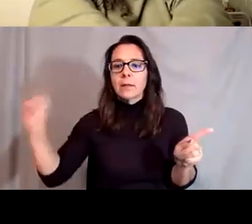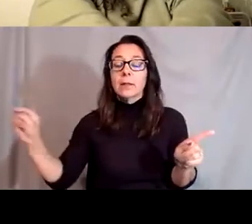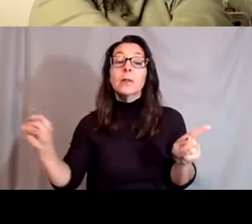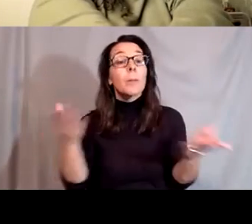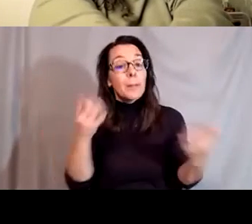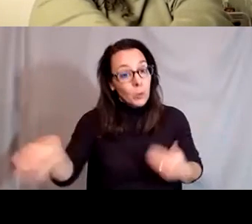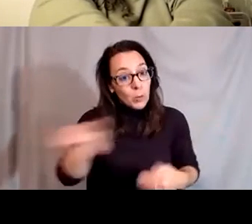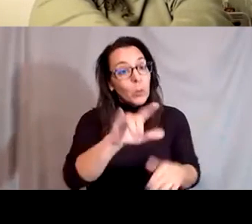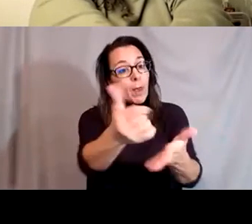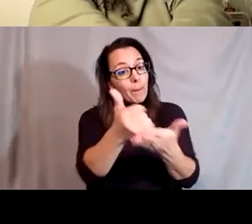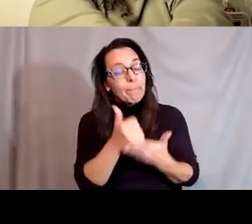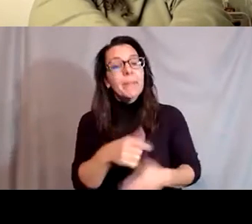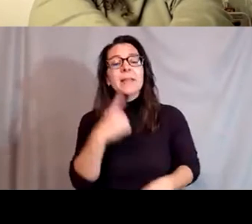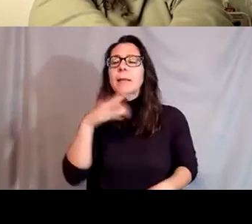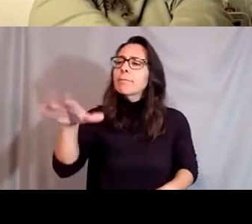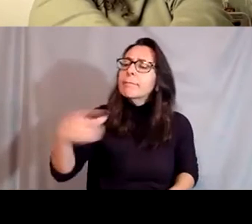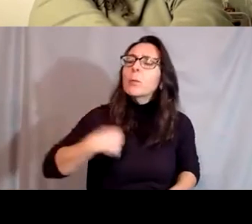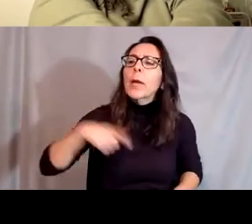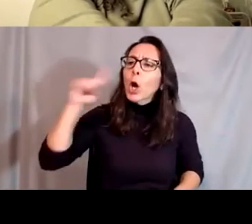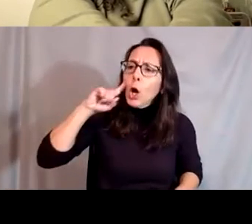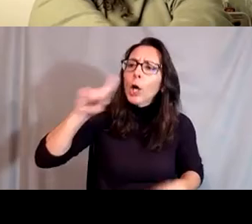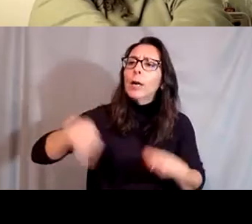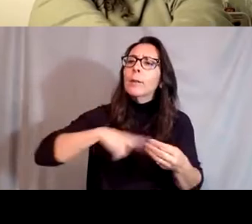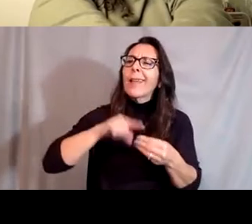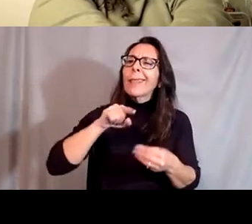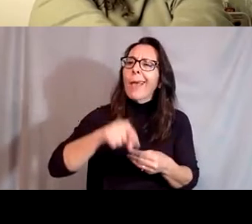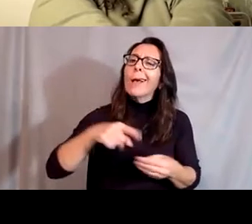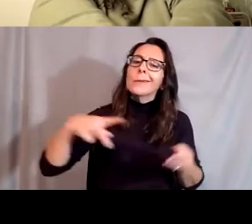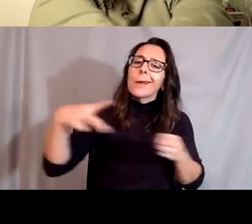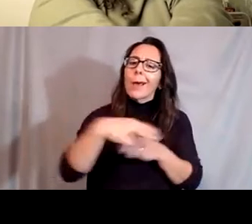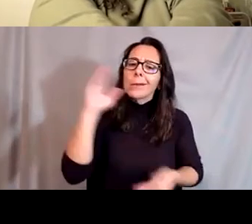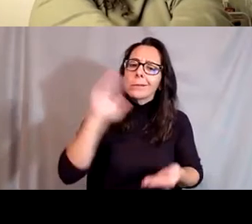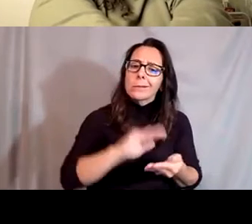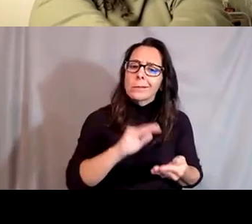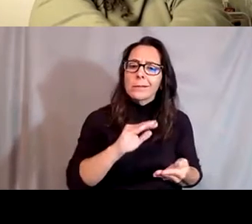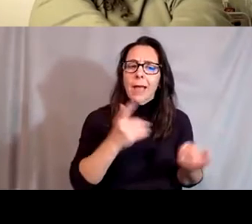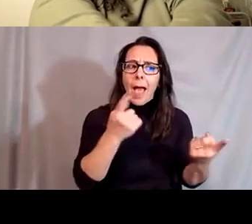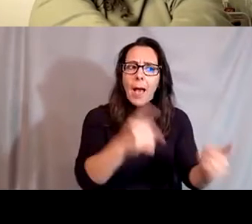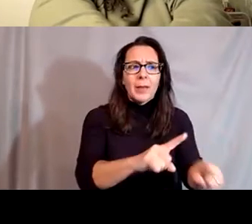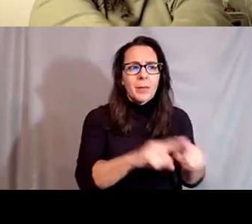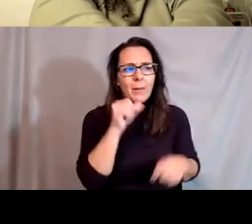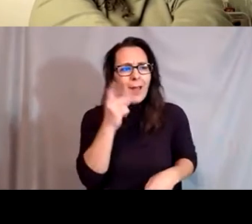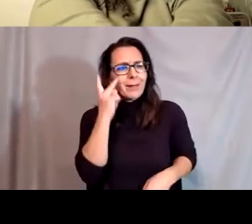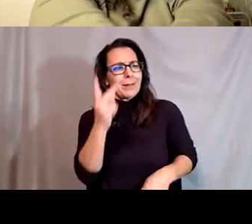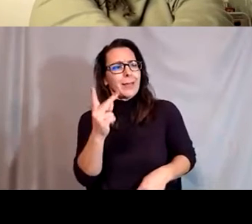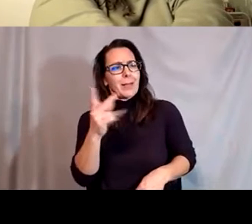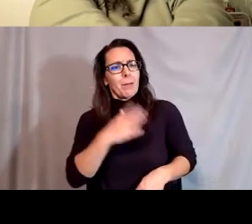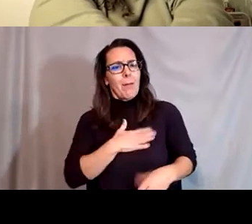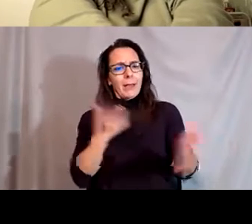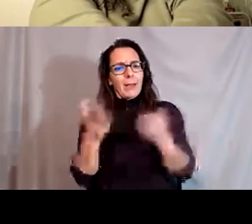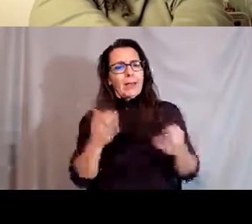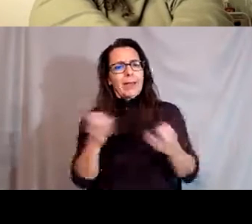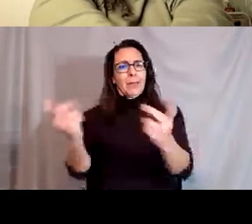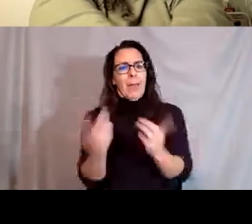is, hey, we heard about this cut that, wasn't done, but how come I'm not seeing the restoration of my services? Or how come